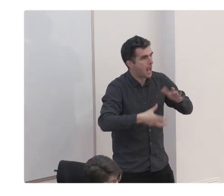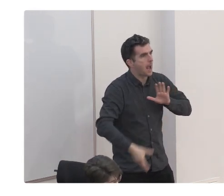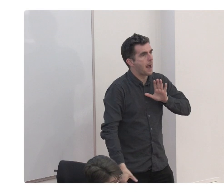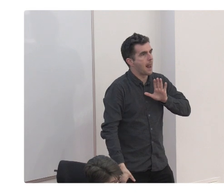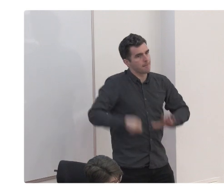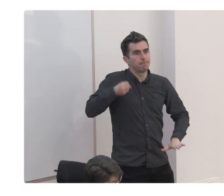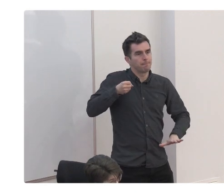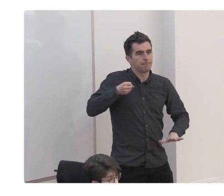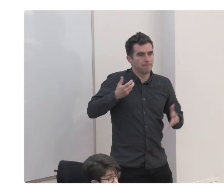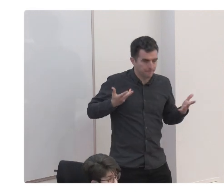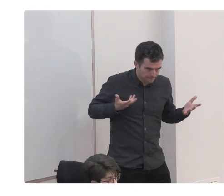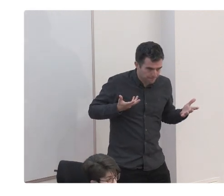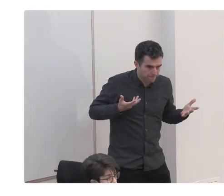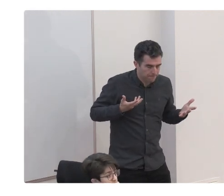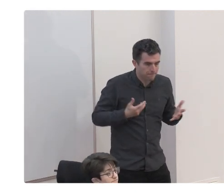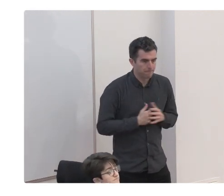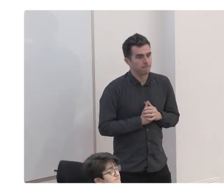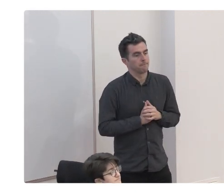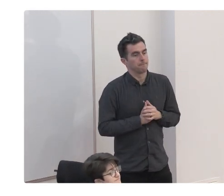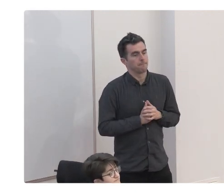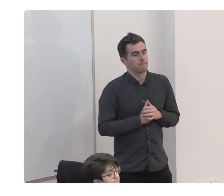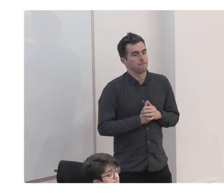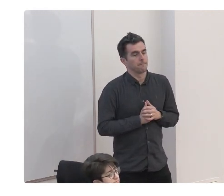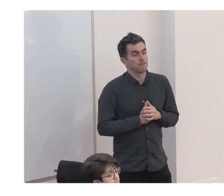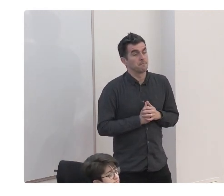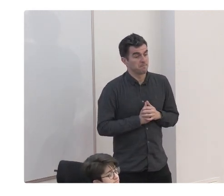Rights Commission, was gone. And unfortunately,